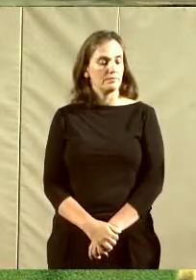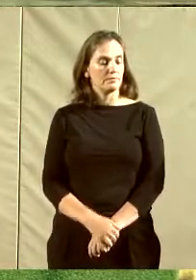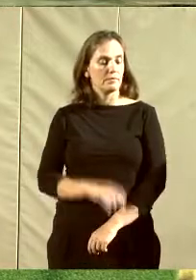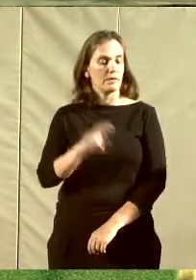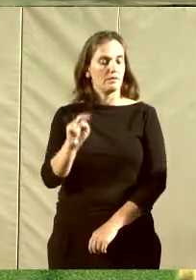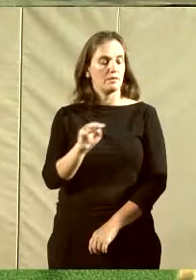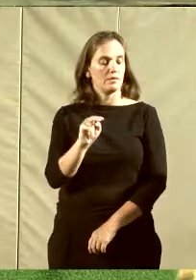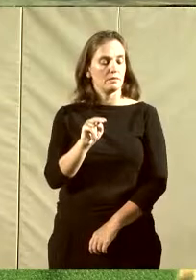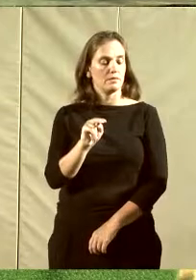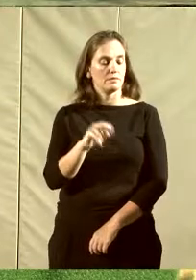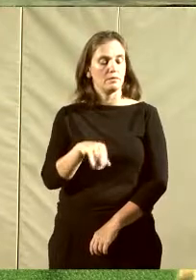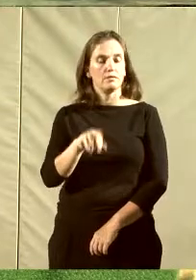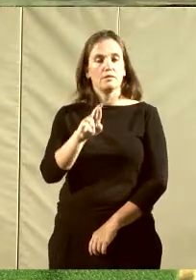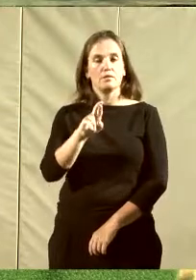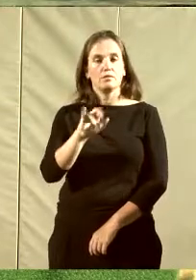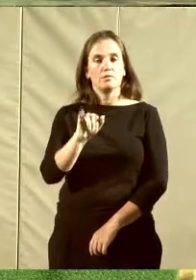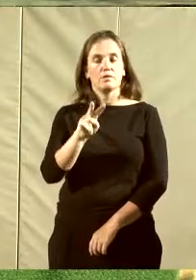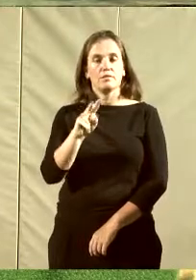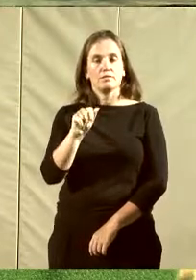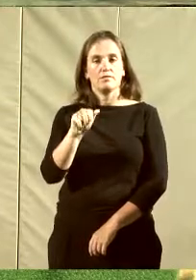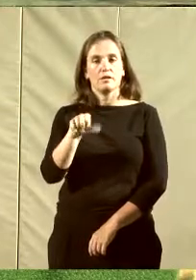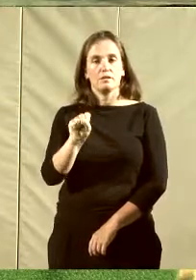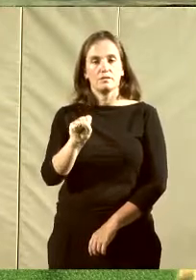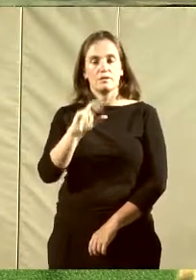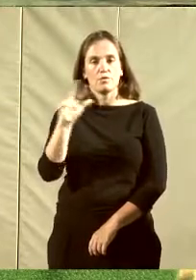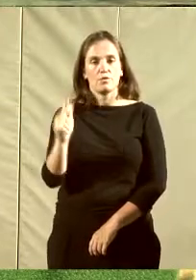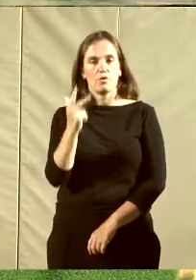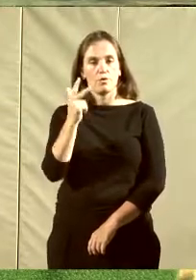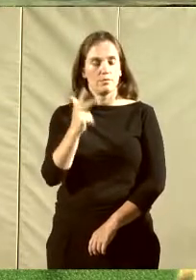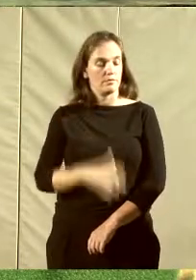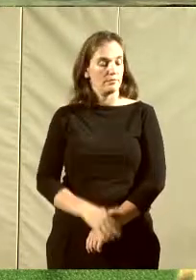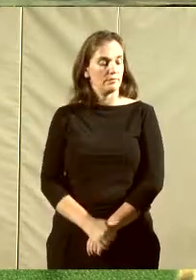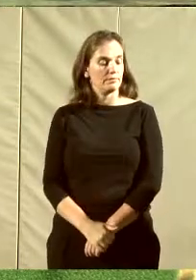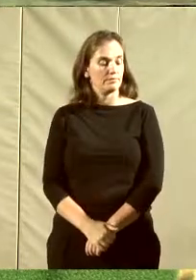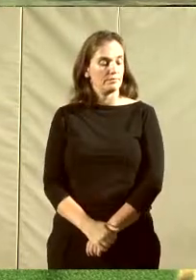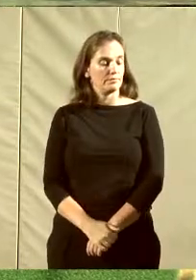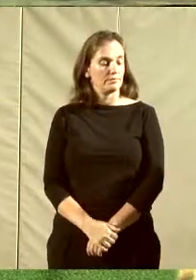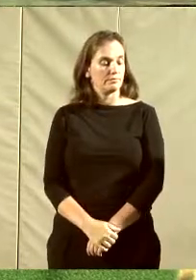Nelson Noe Rivas III.